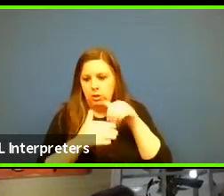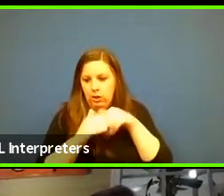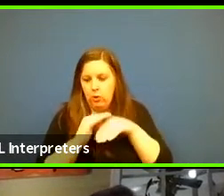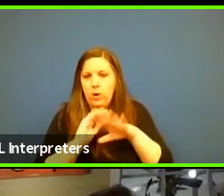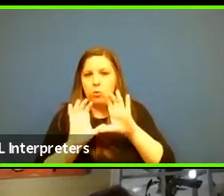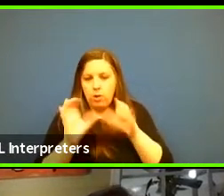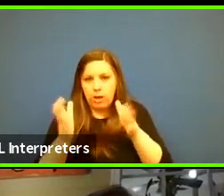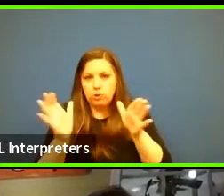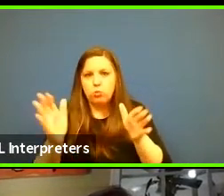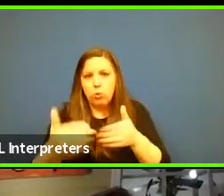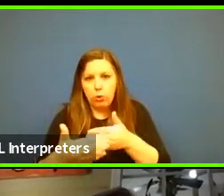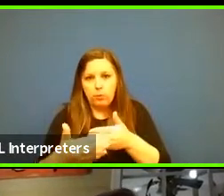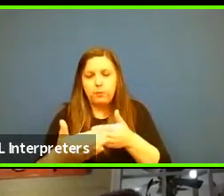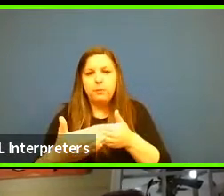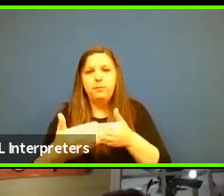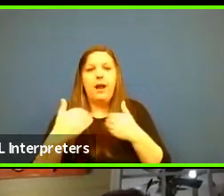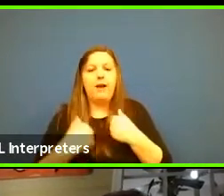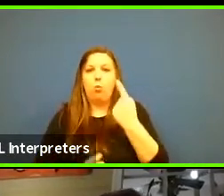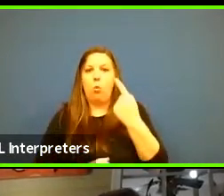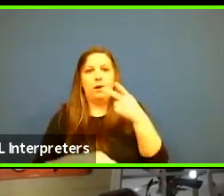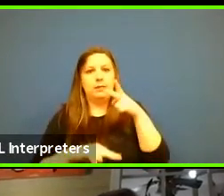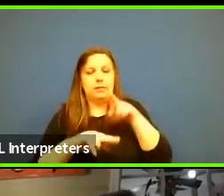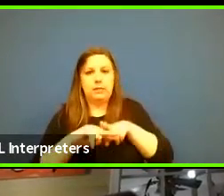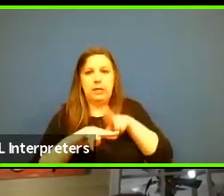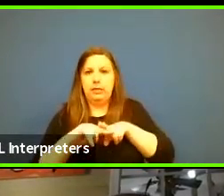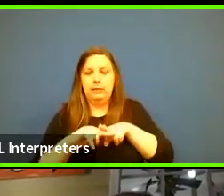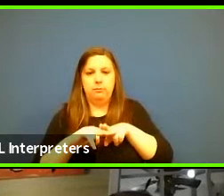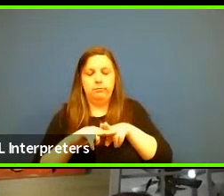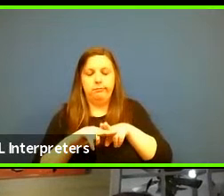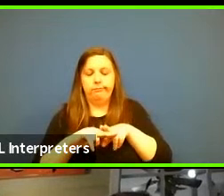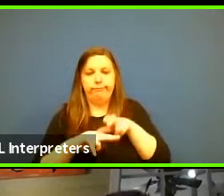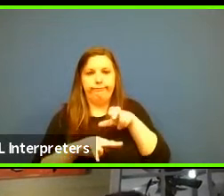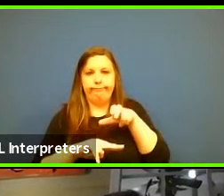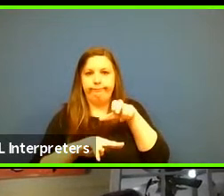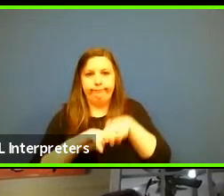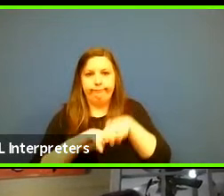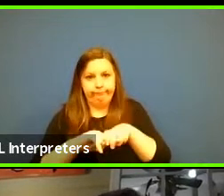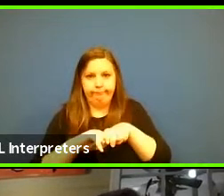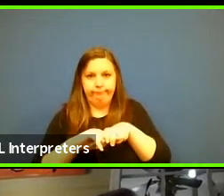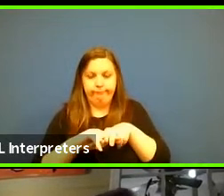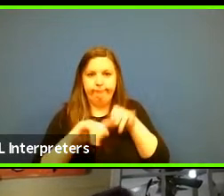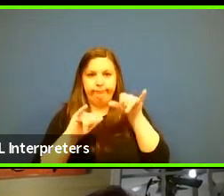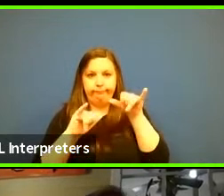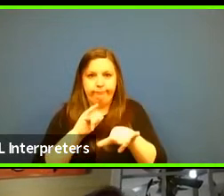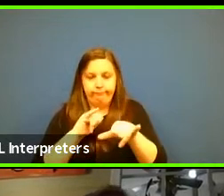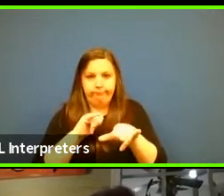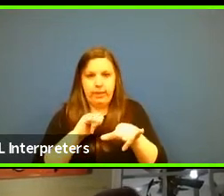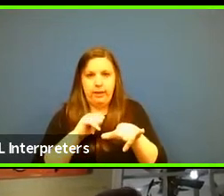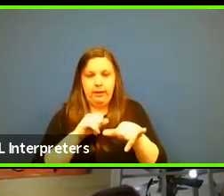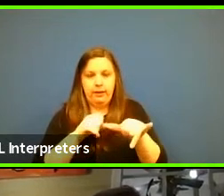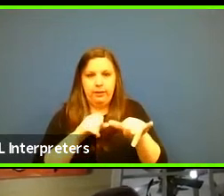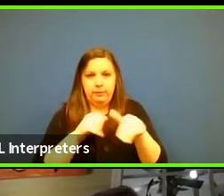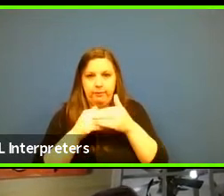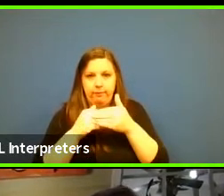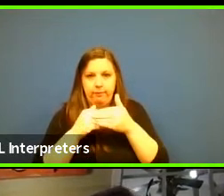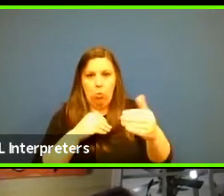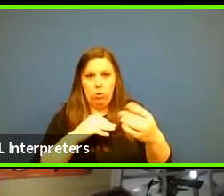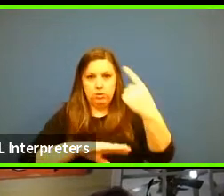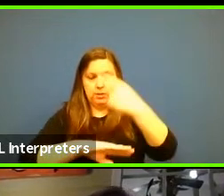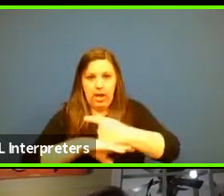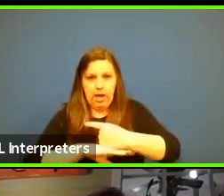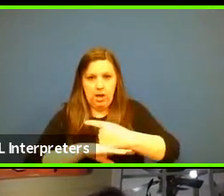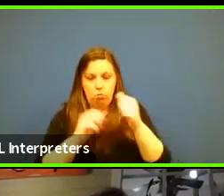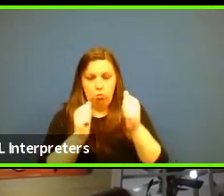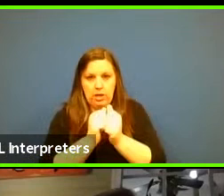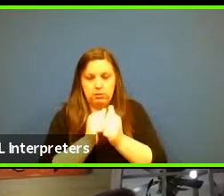classroom, they have one seat that they're there pretty much for the entire day. The divider will be on there, and